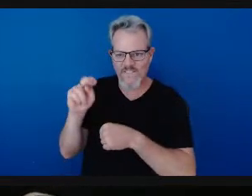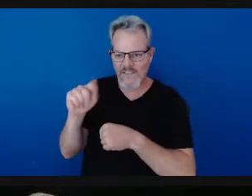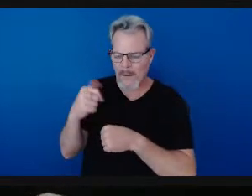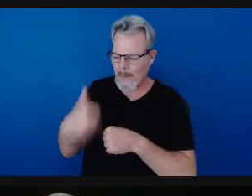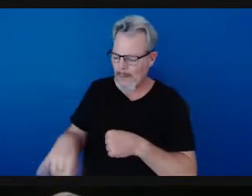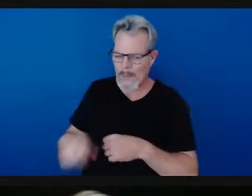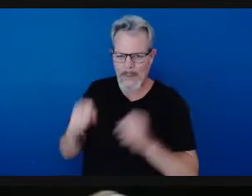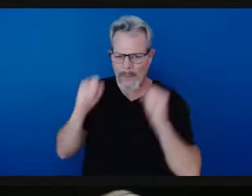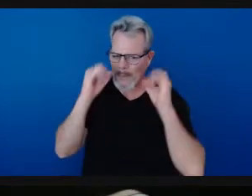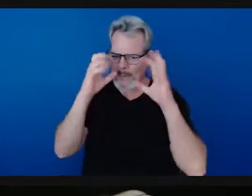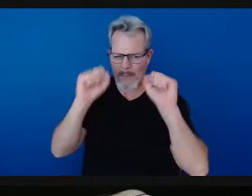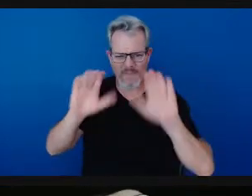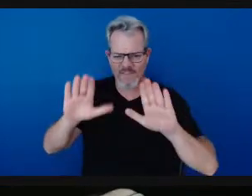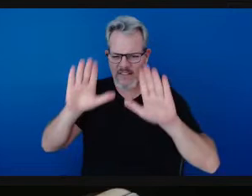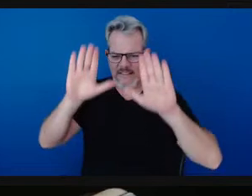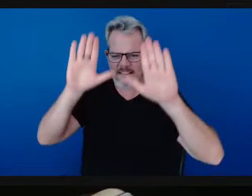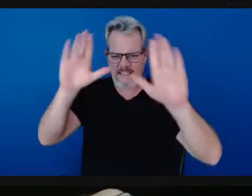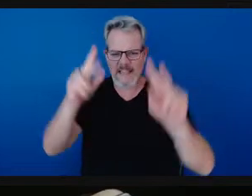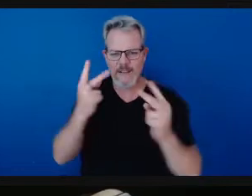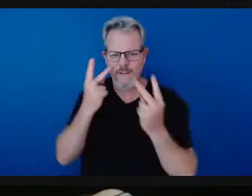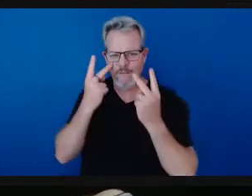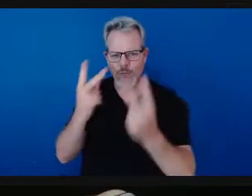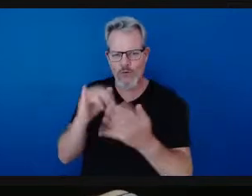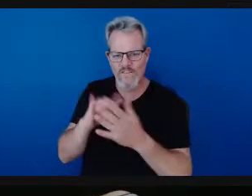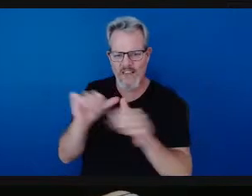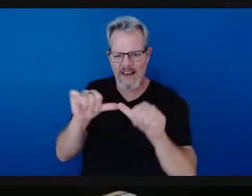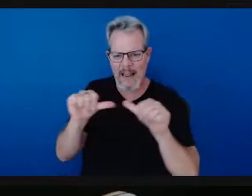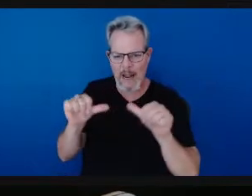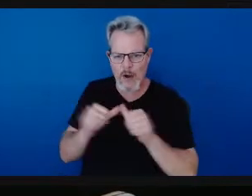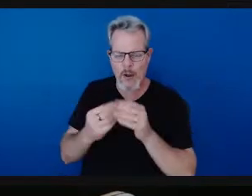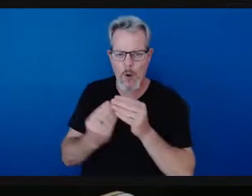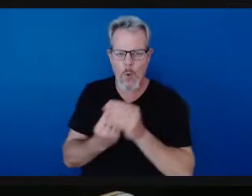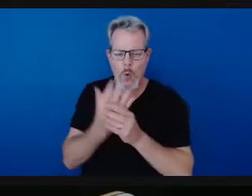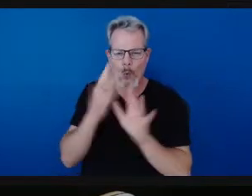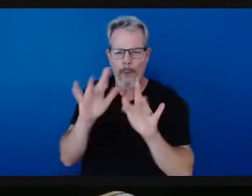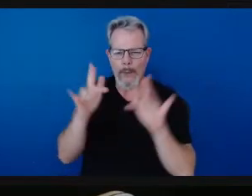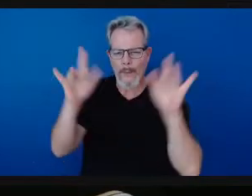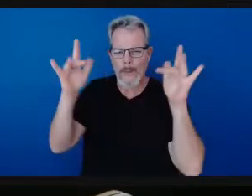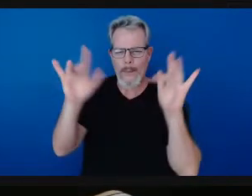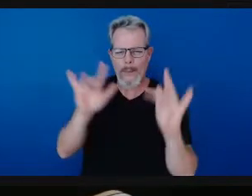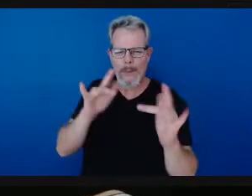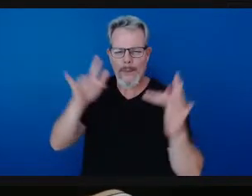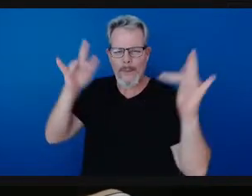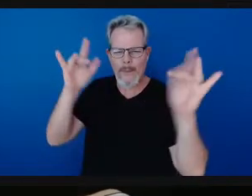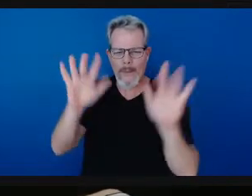fantastic view of the glowing fume as well, and landscape,